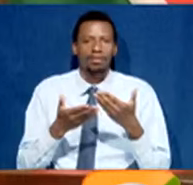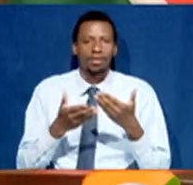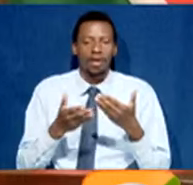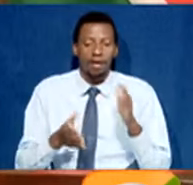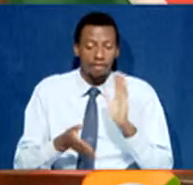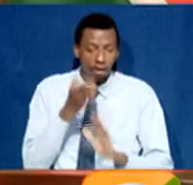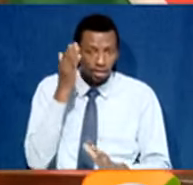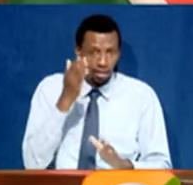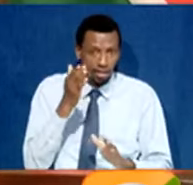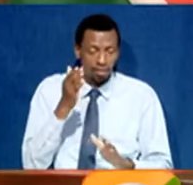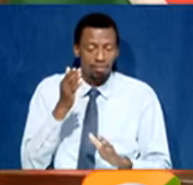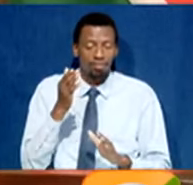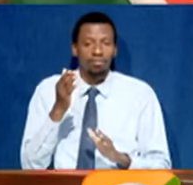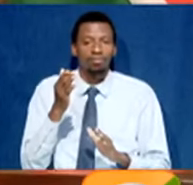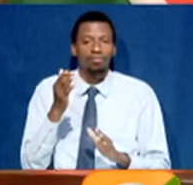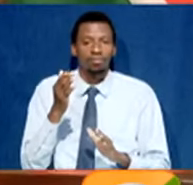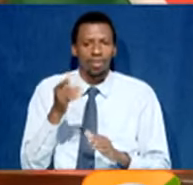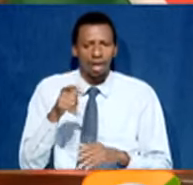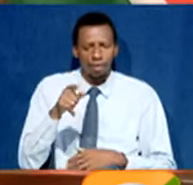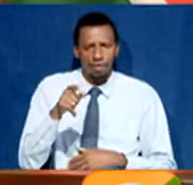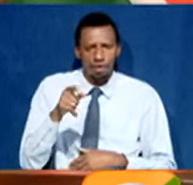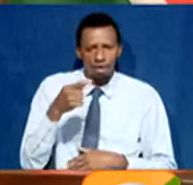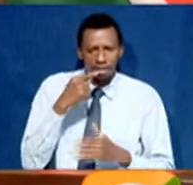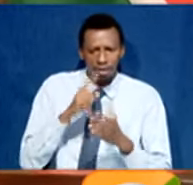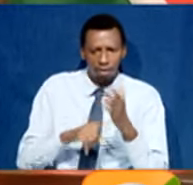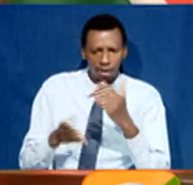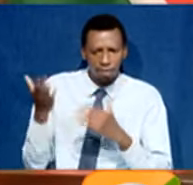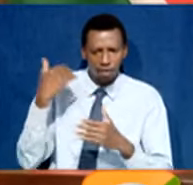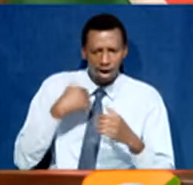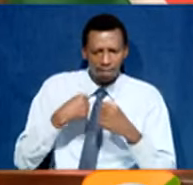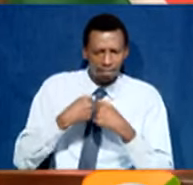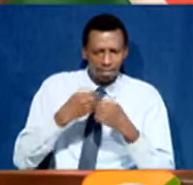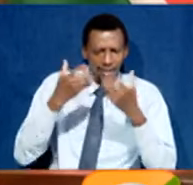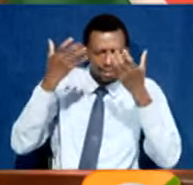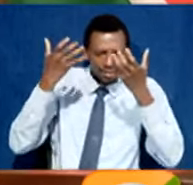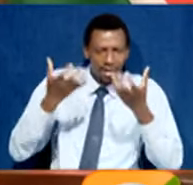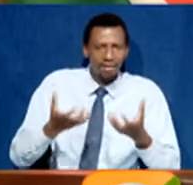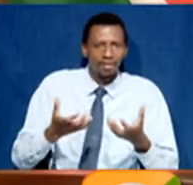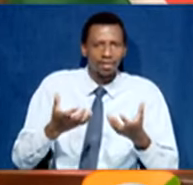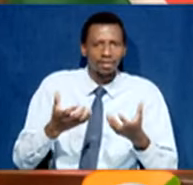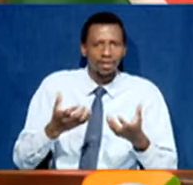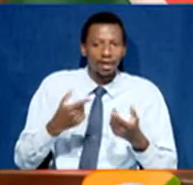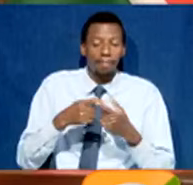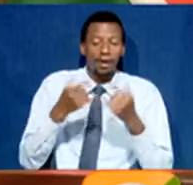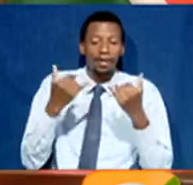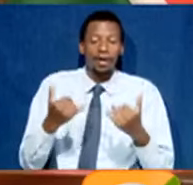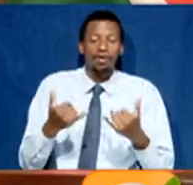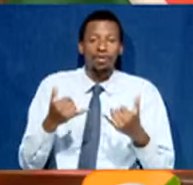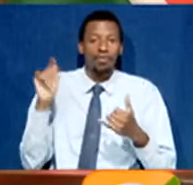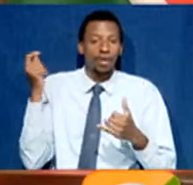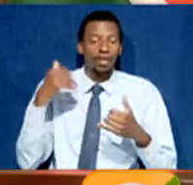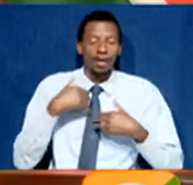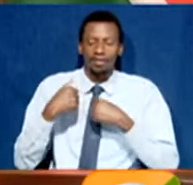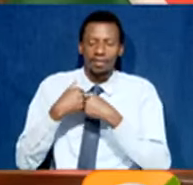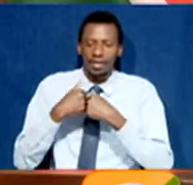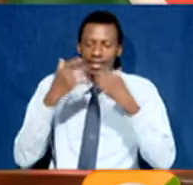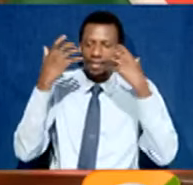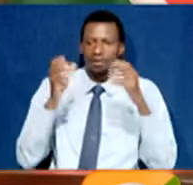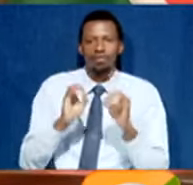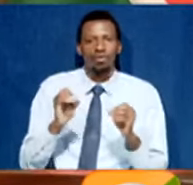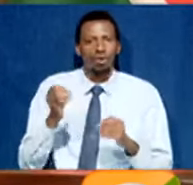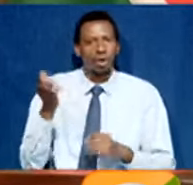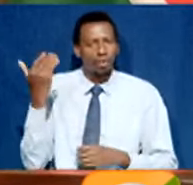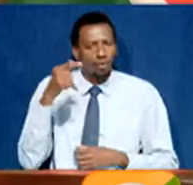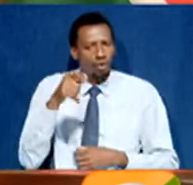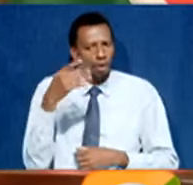that you say we were on a cliff, debt cliff, and now we are no longer there. Recently, you posted on your X account, and you said